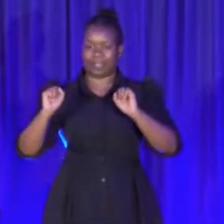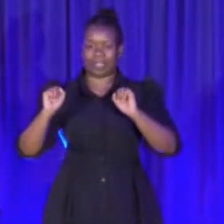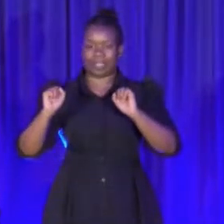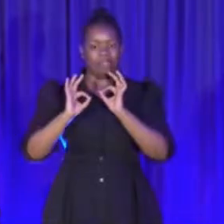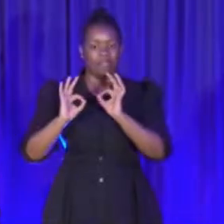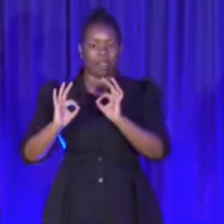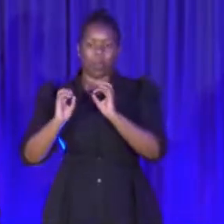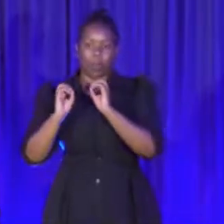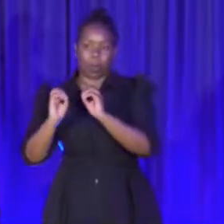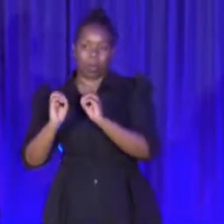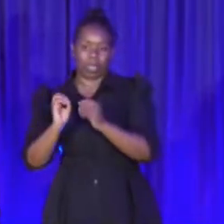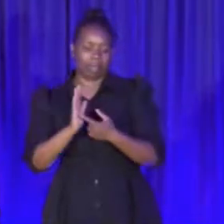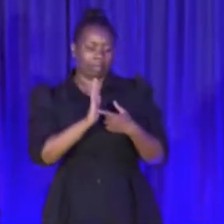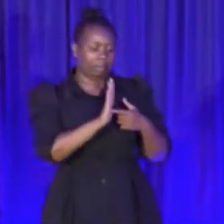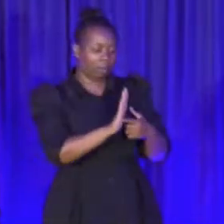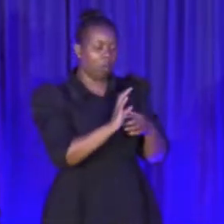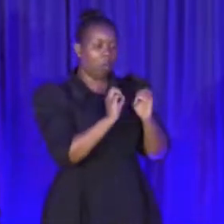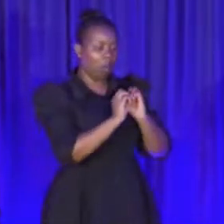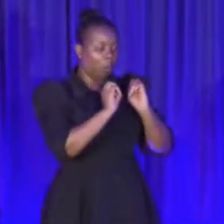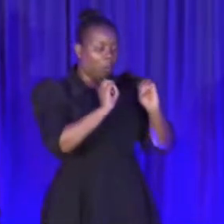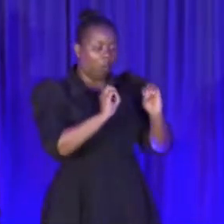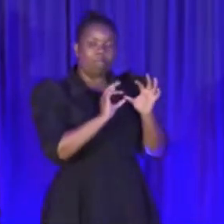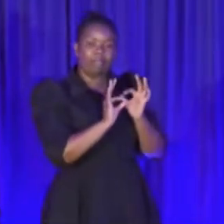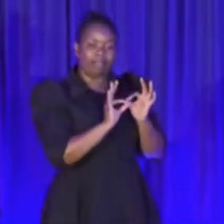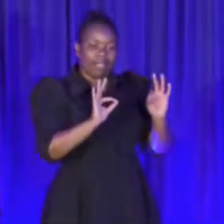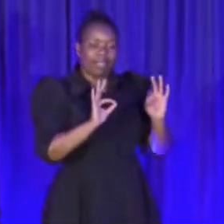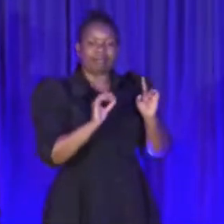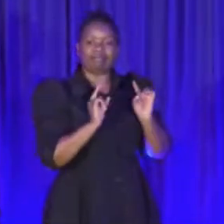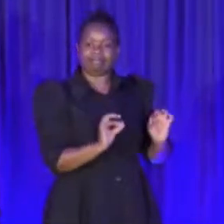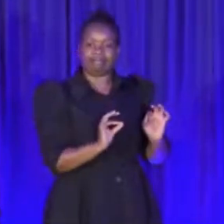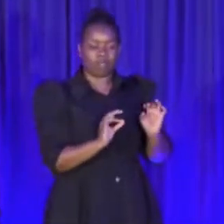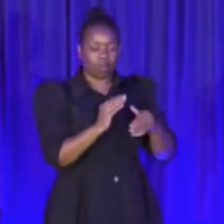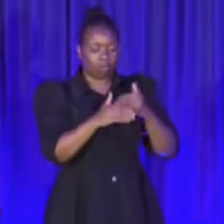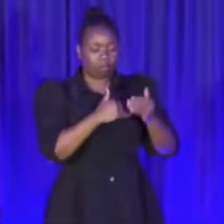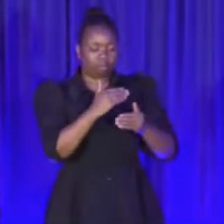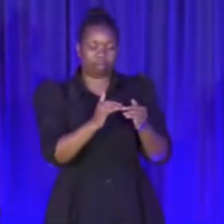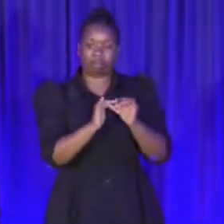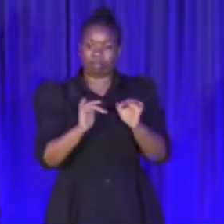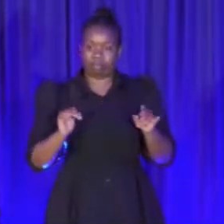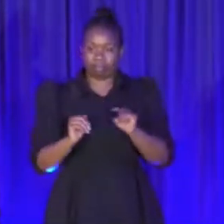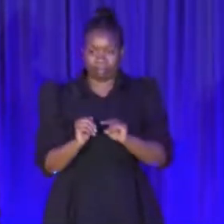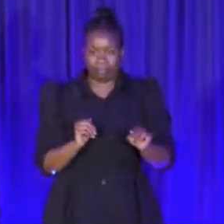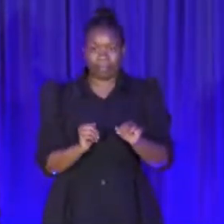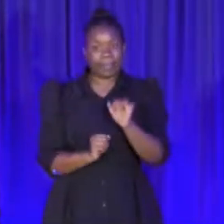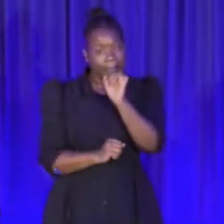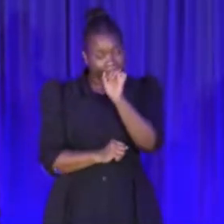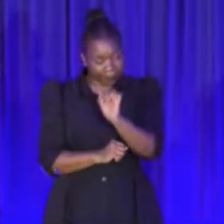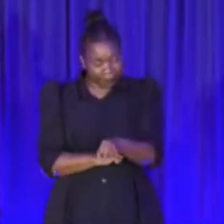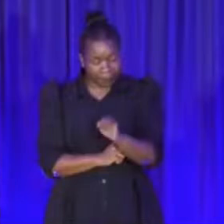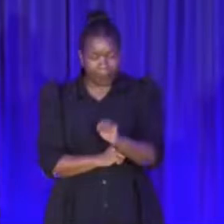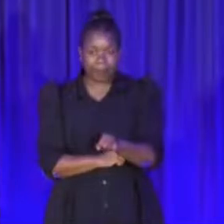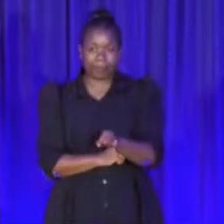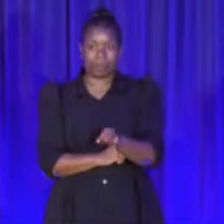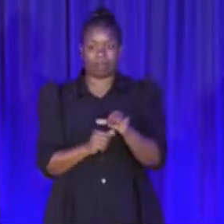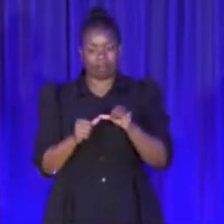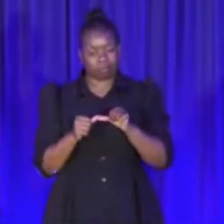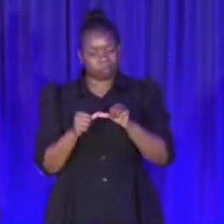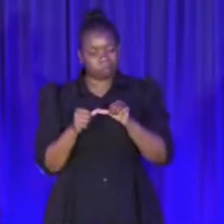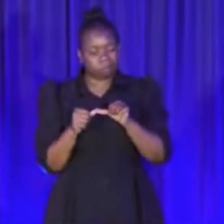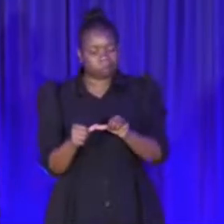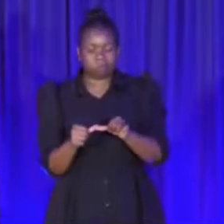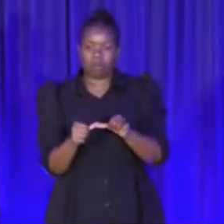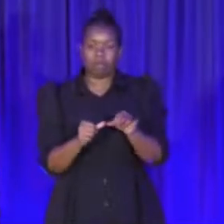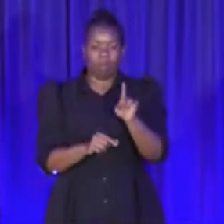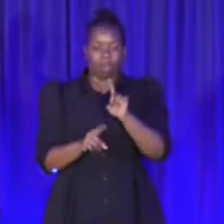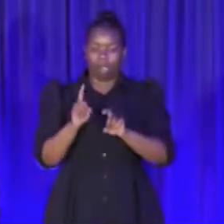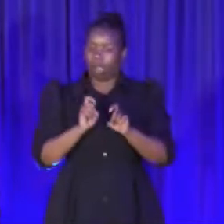It reflects the imperfections of those who operate within it. Yes, it remains, without